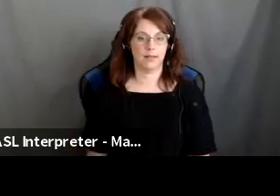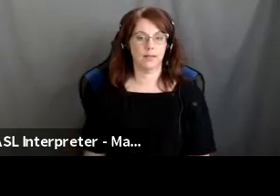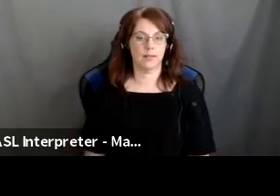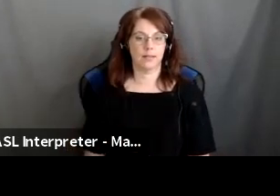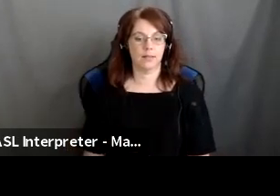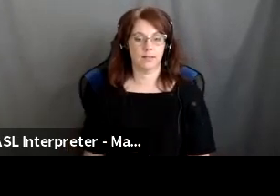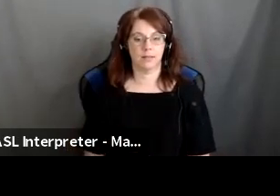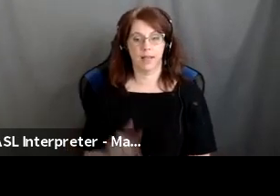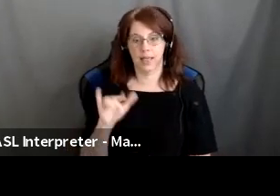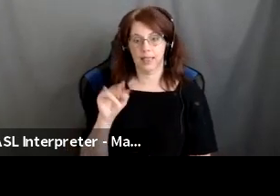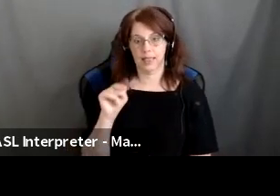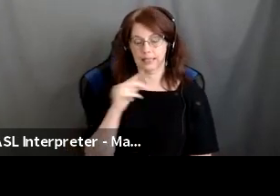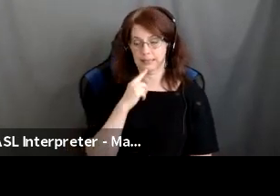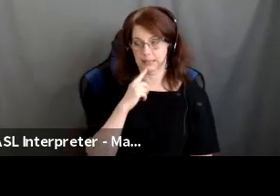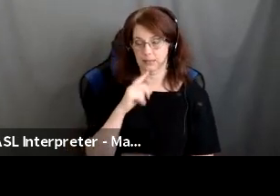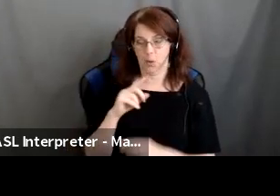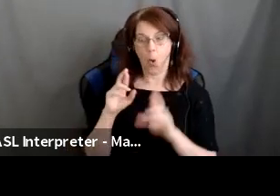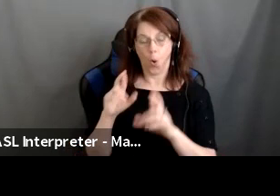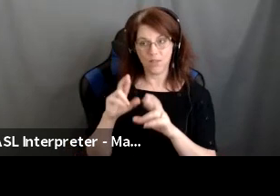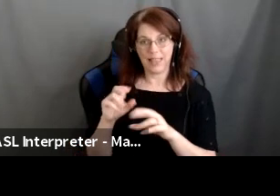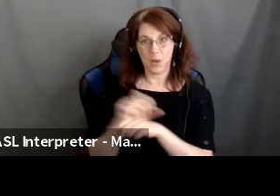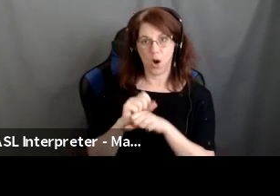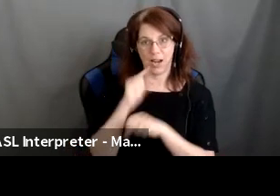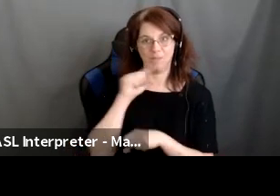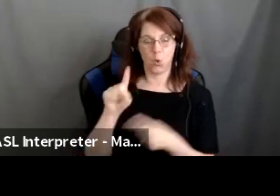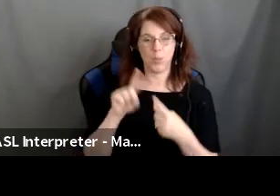Lynn says, hopefully working for you until the wheels fall off.